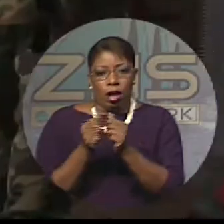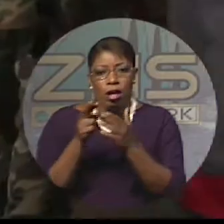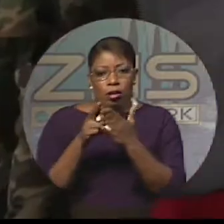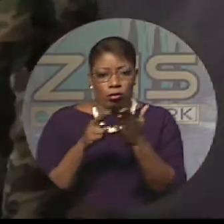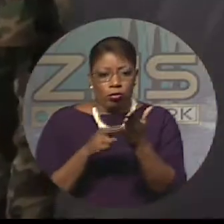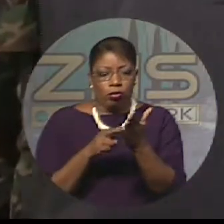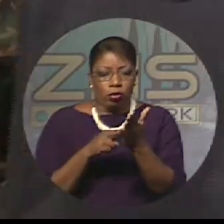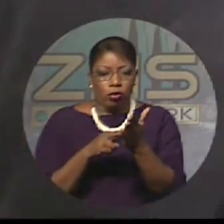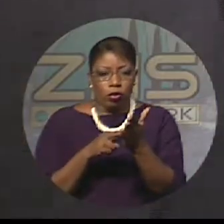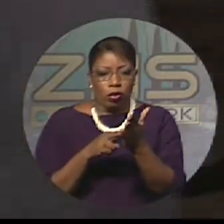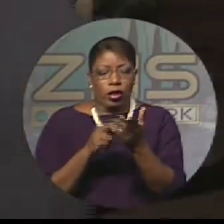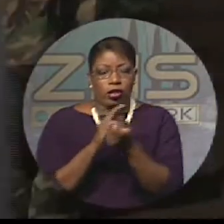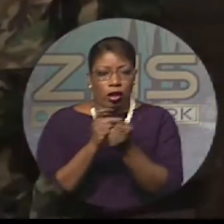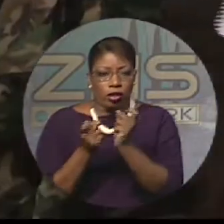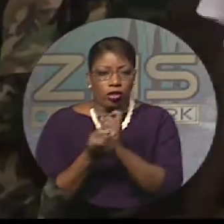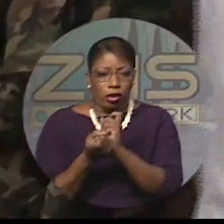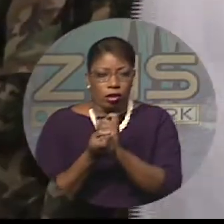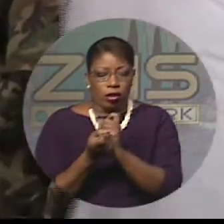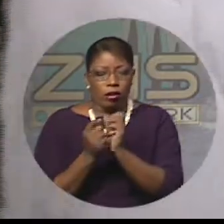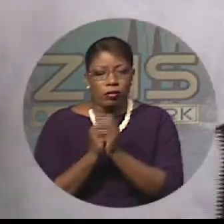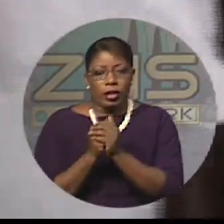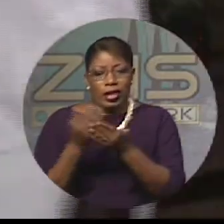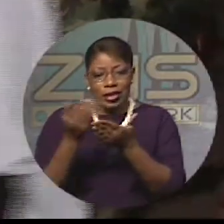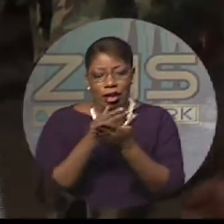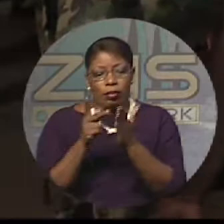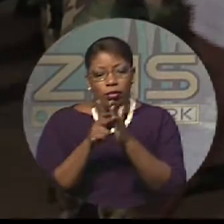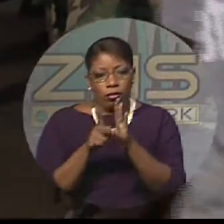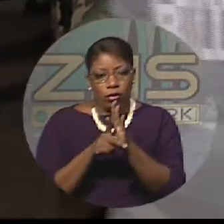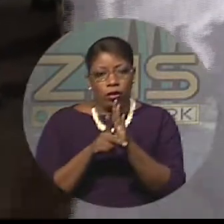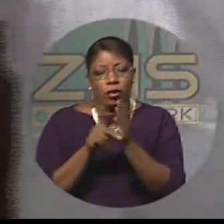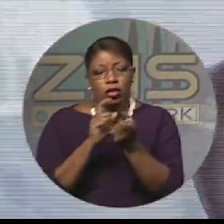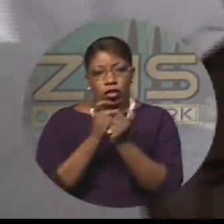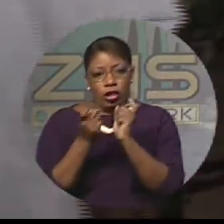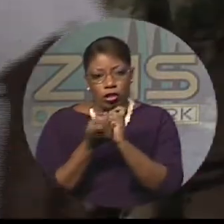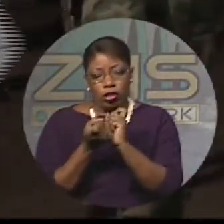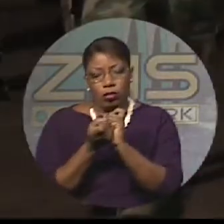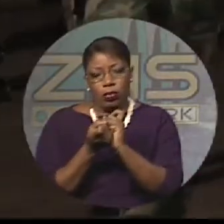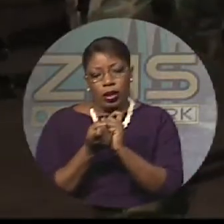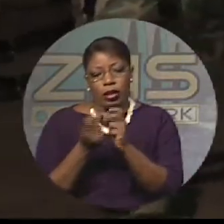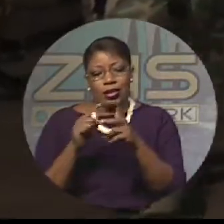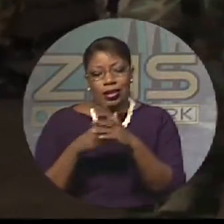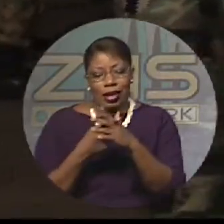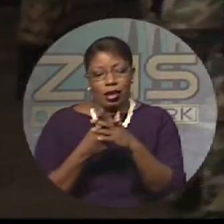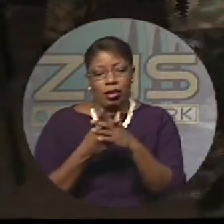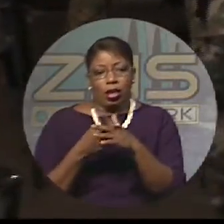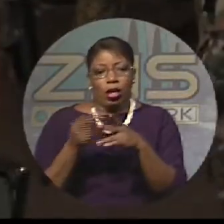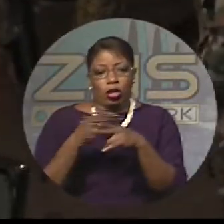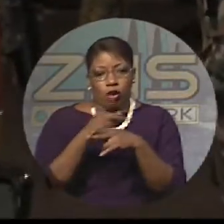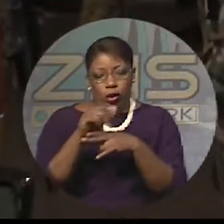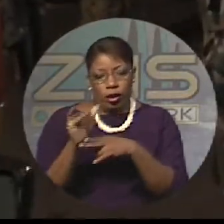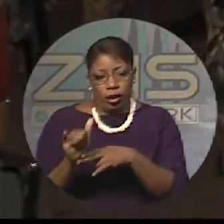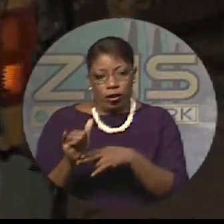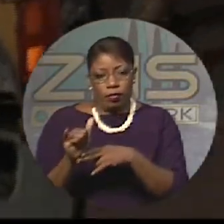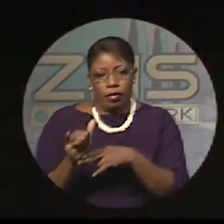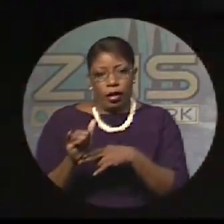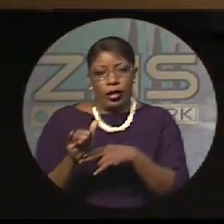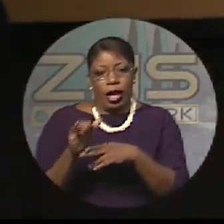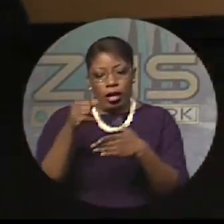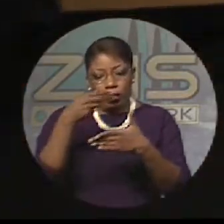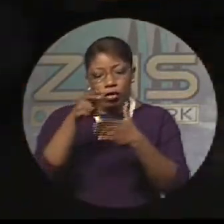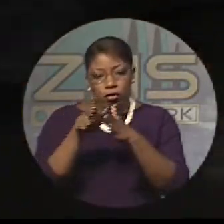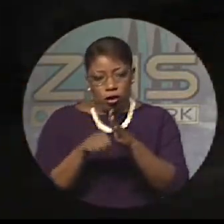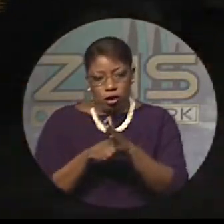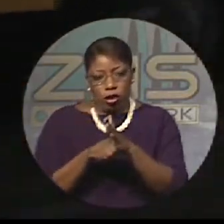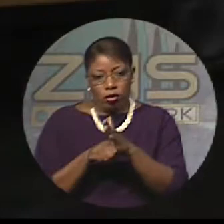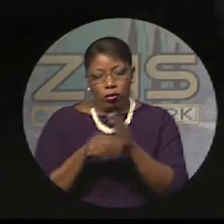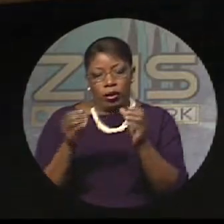scrutiny. Several changes in immigration policy are expected to be implemented shortly. Among them, migrants without passports and residency stamps will